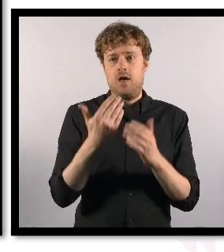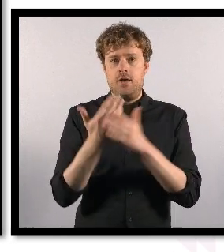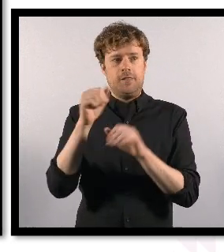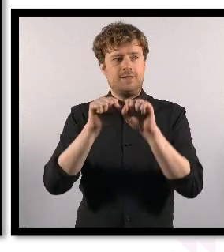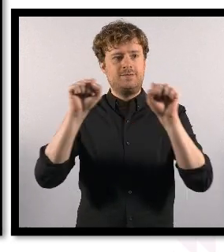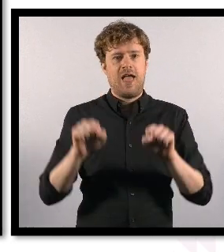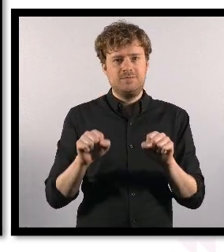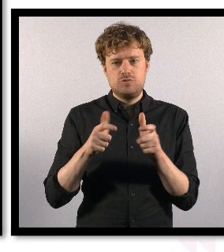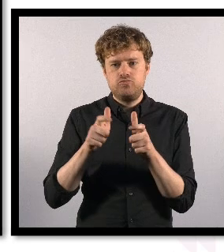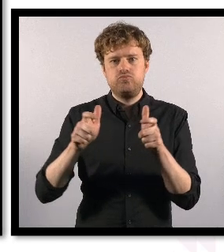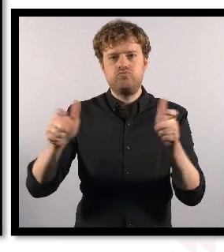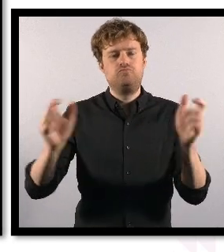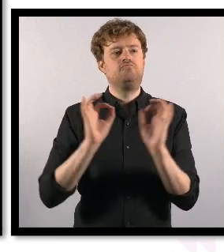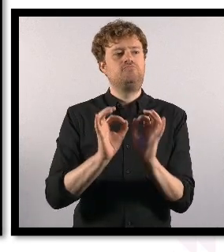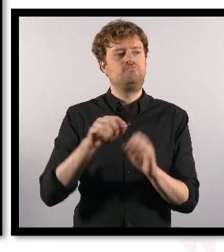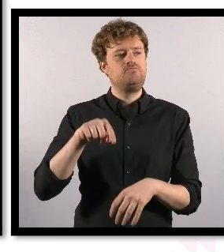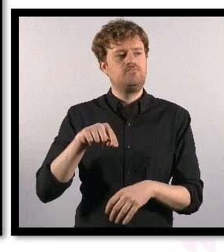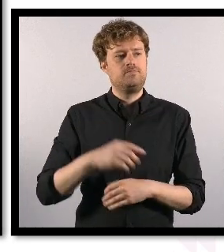scale.